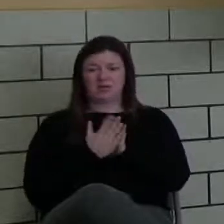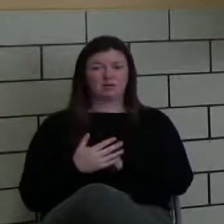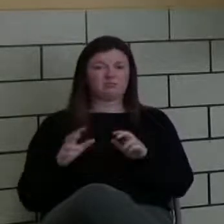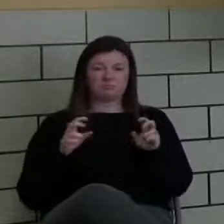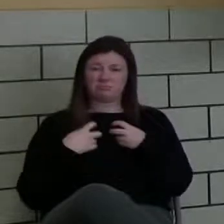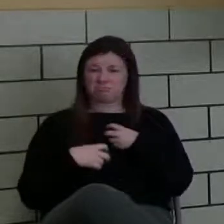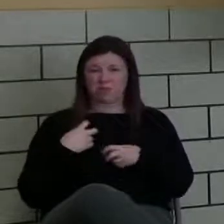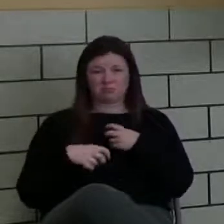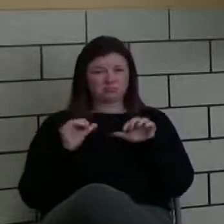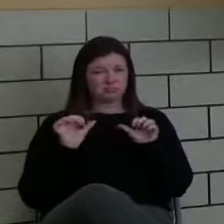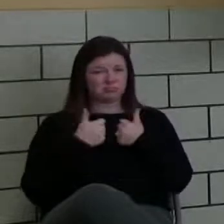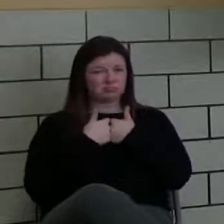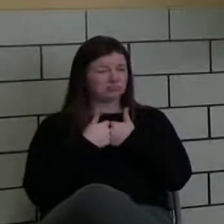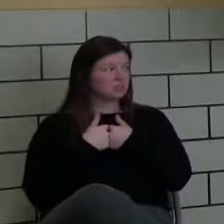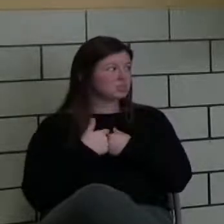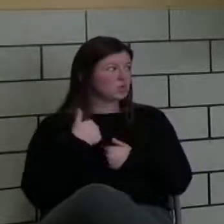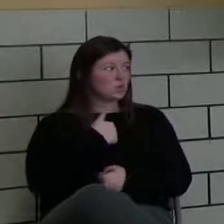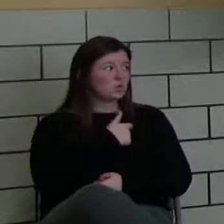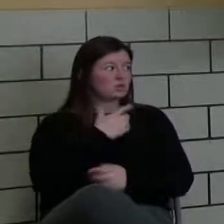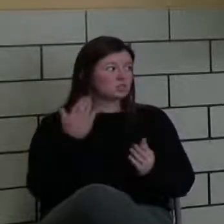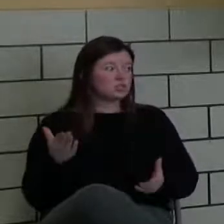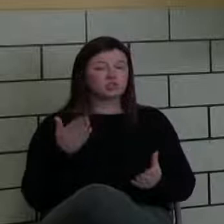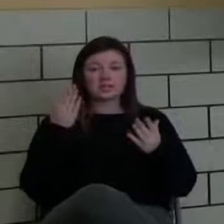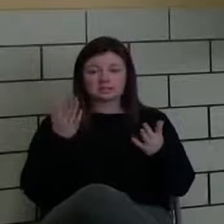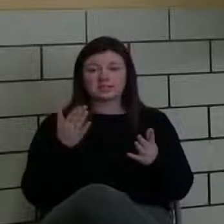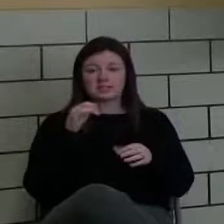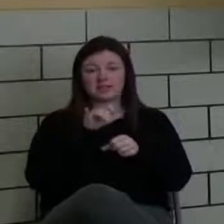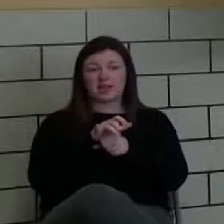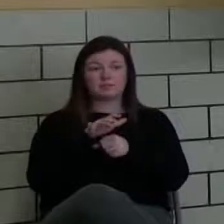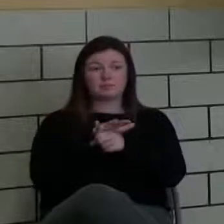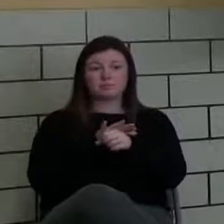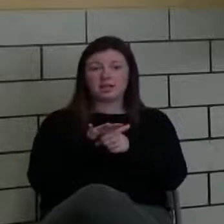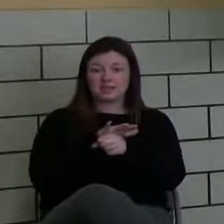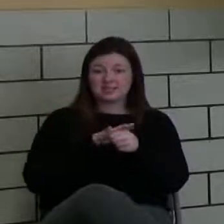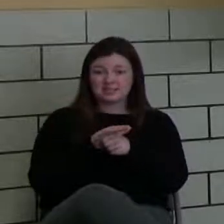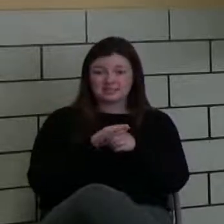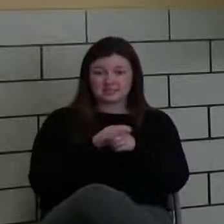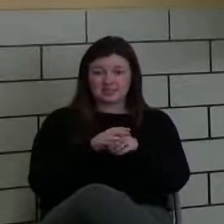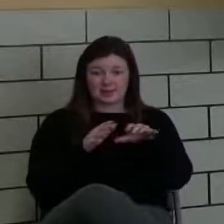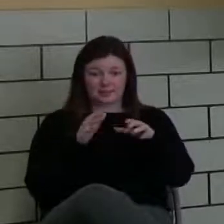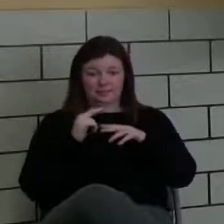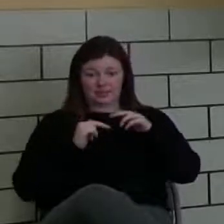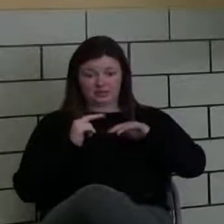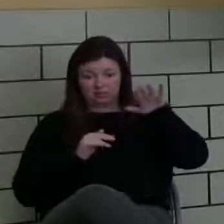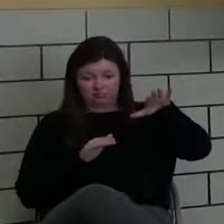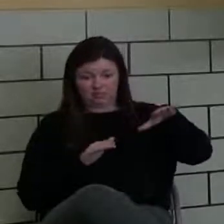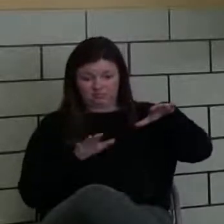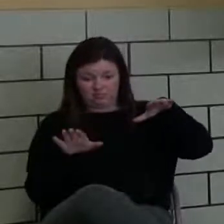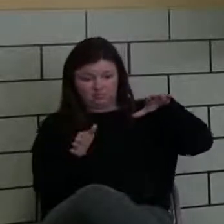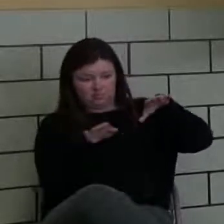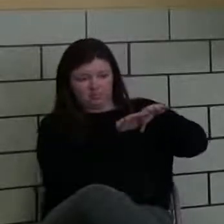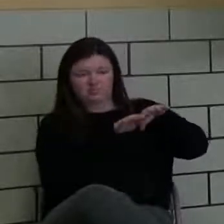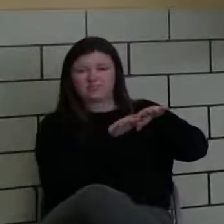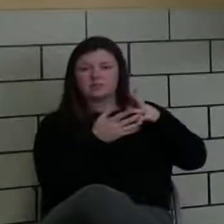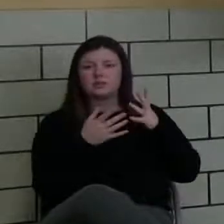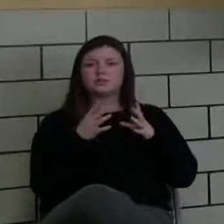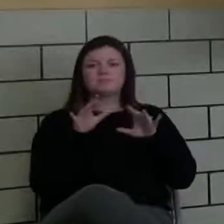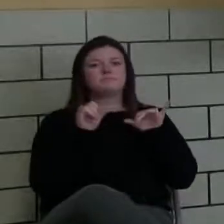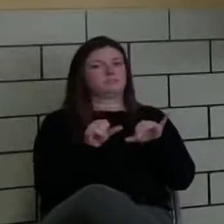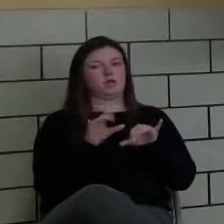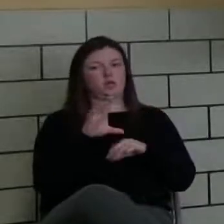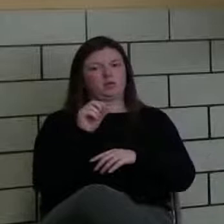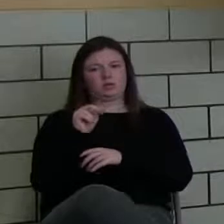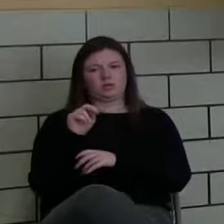surface. So we're suggesting that space up next to the building stays concrete. And the sidewalk zone, that should